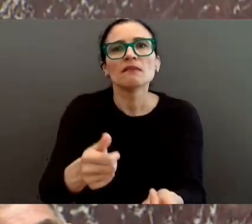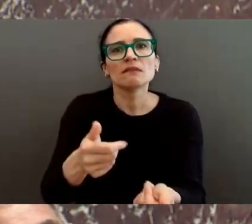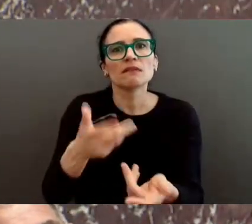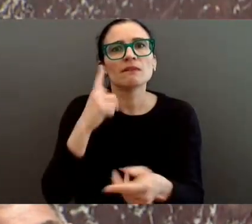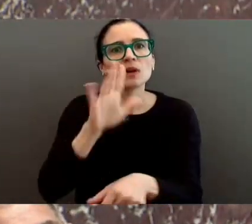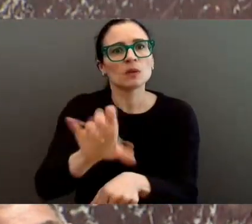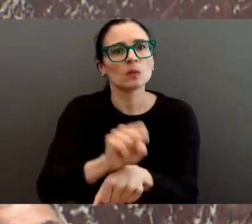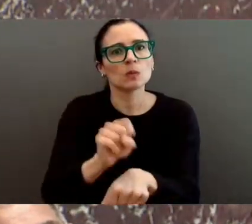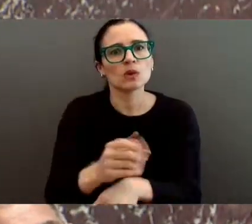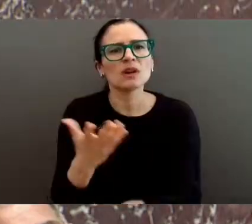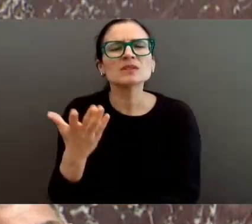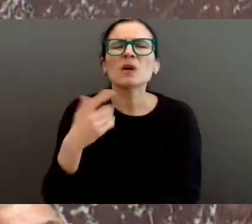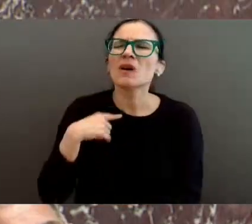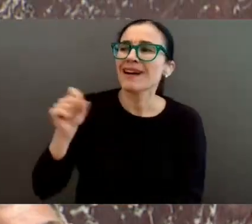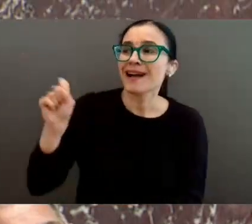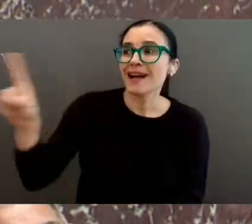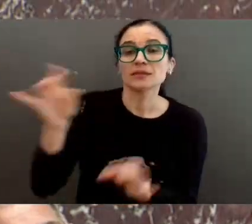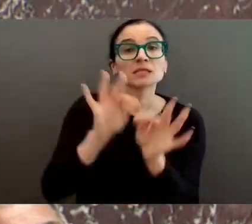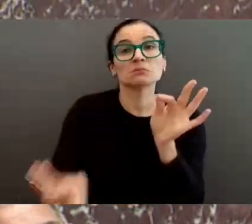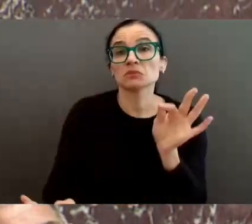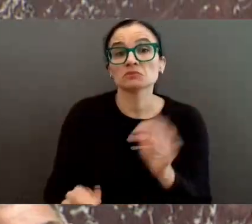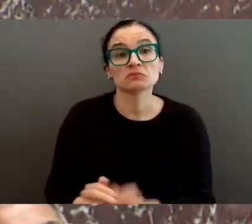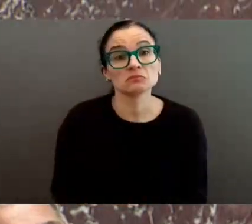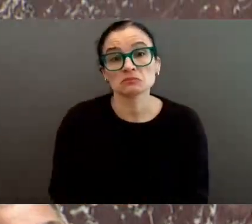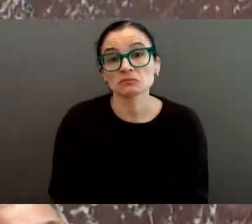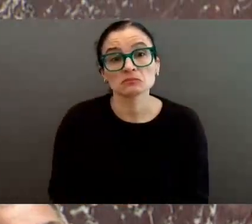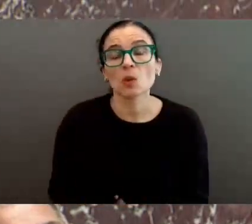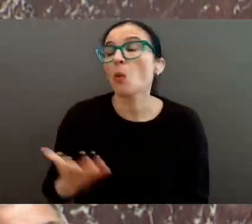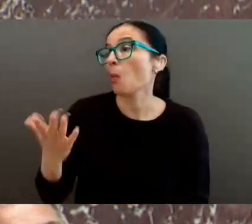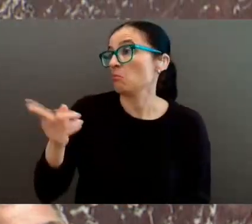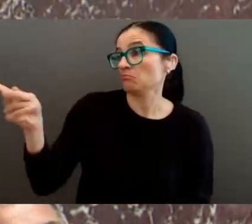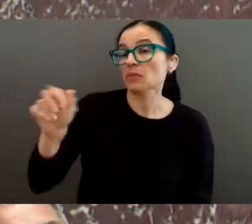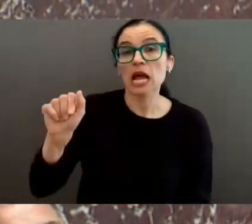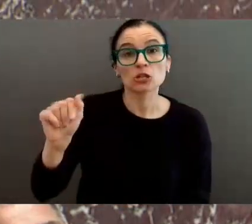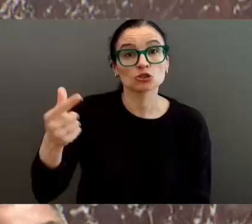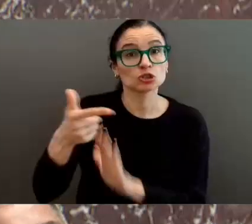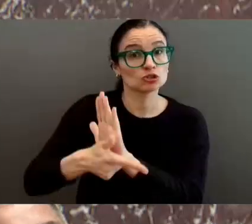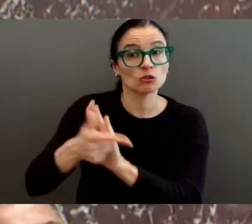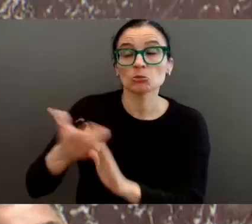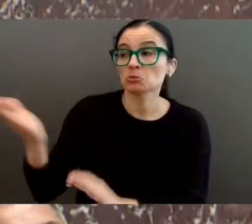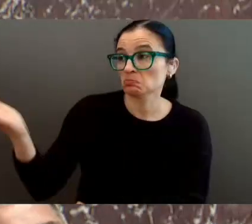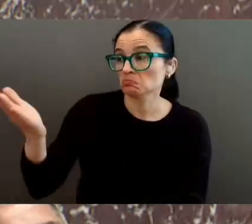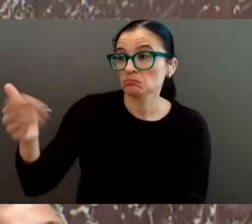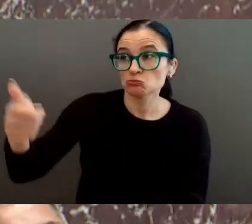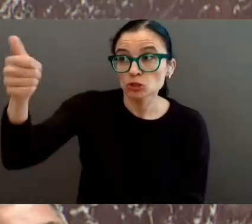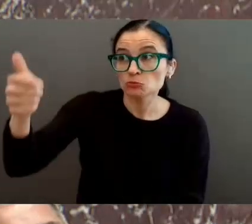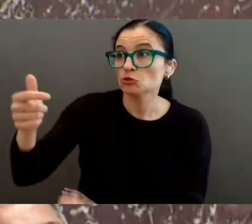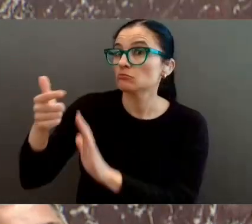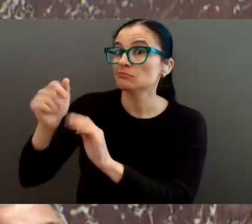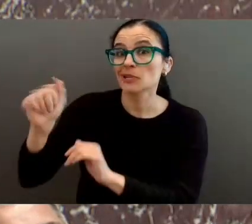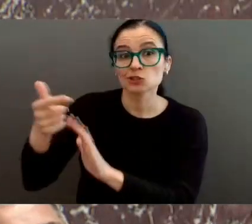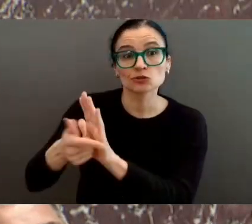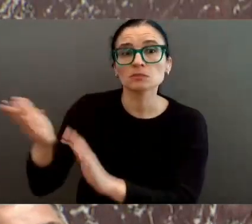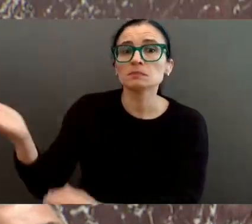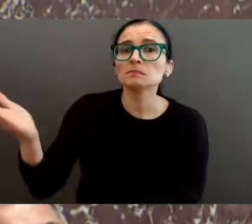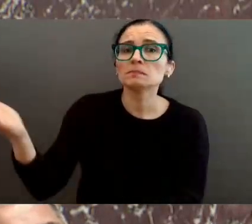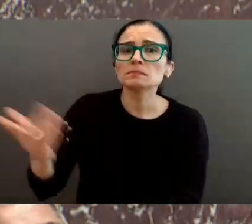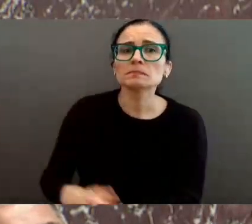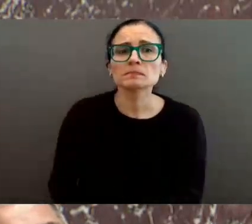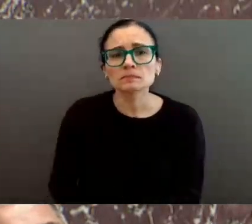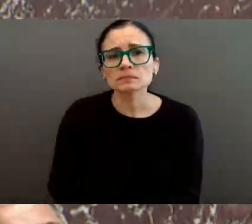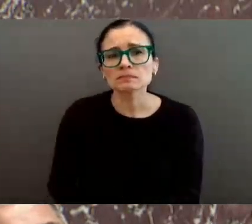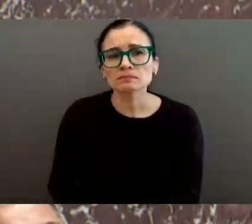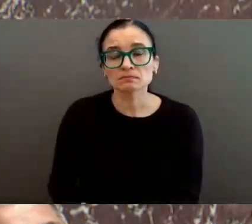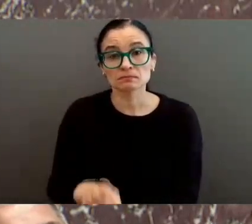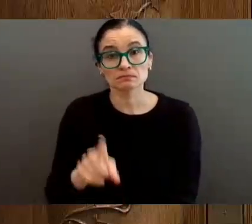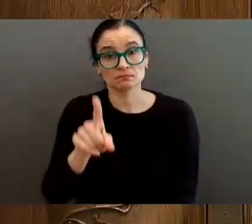Attorney General or to anybody that can provide an answer. Was the City of Vancouver consulted before Mr. Bryant was hired?